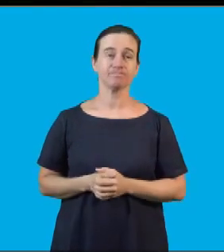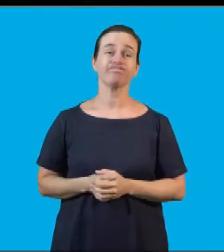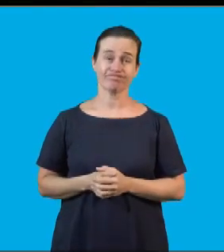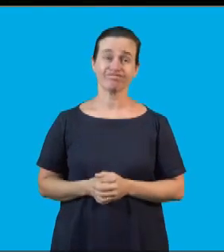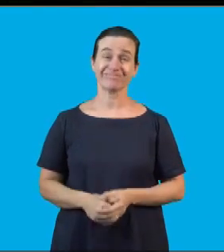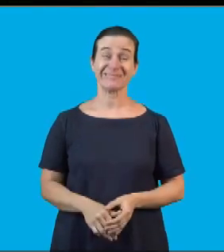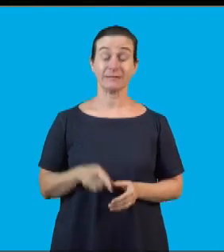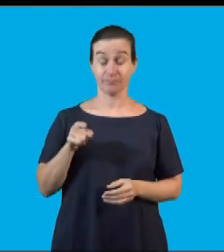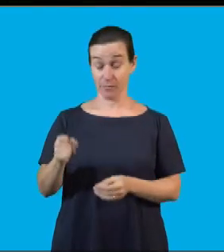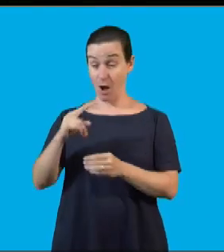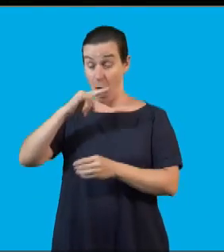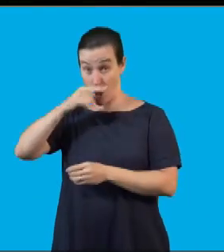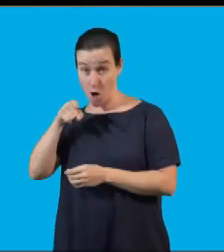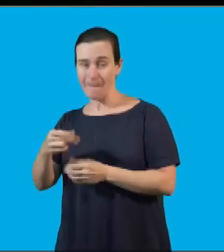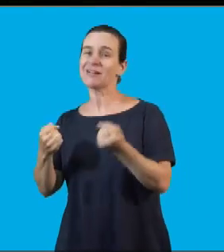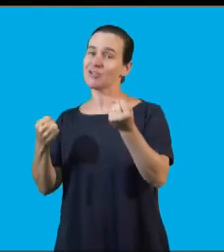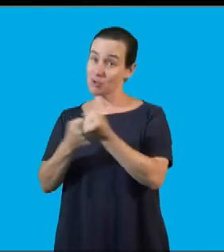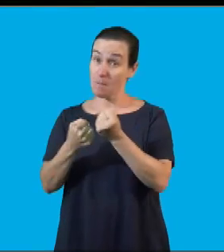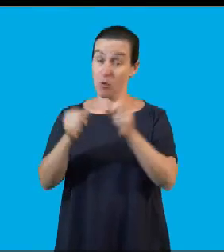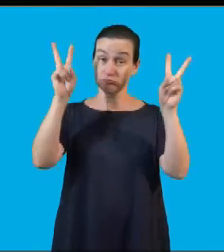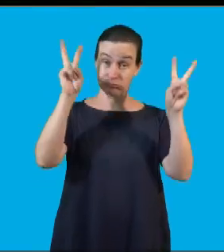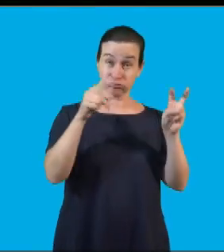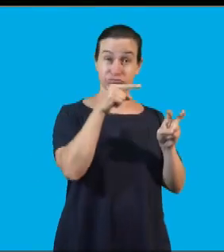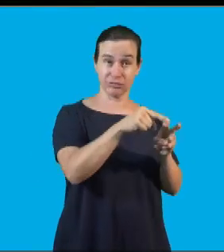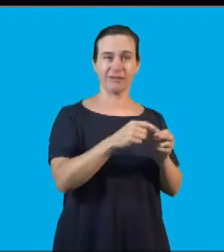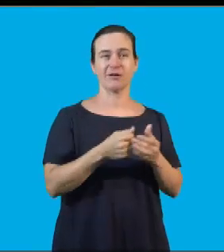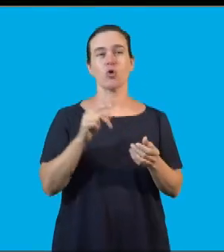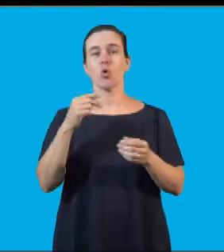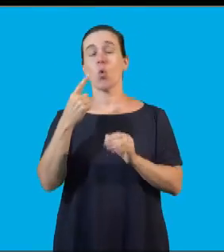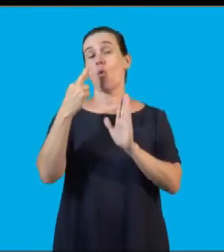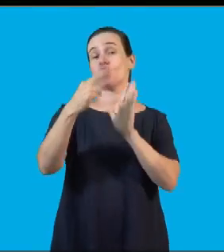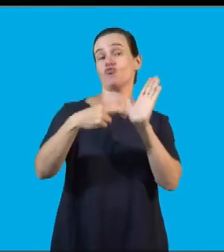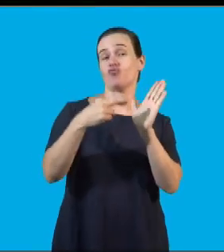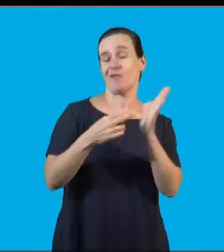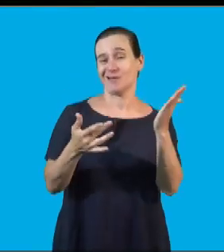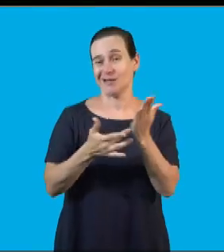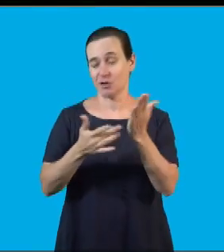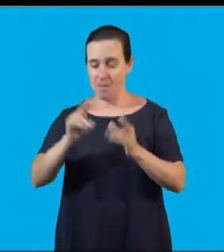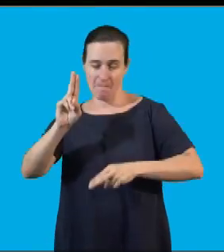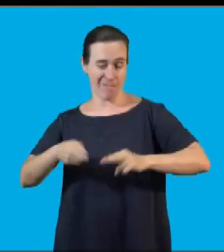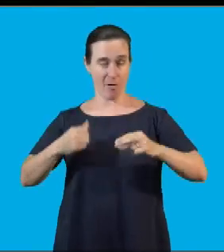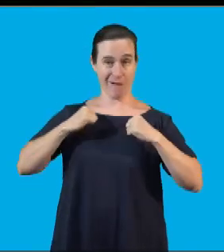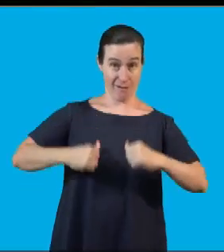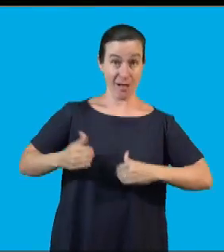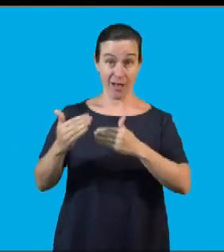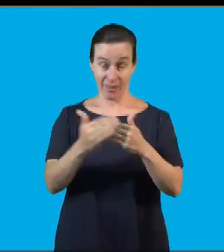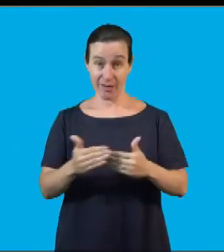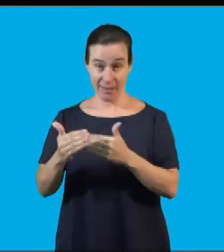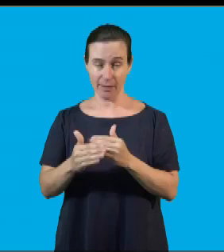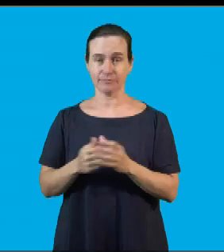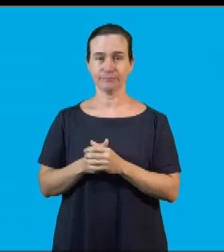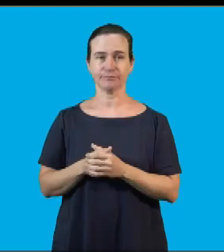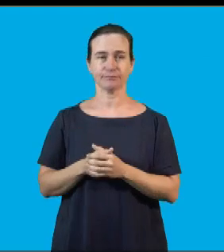supports the title of the article. Here you can see the title is included. The focus is on the use of technology in